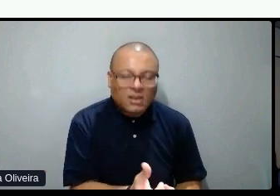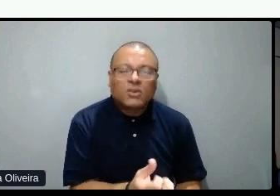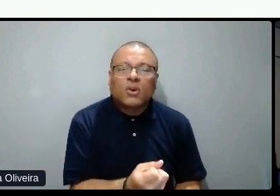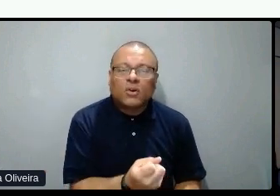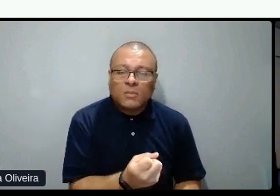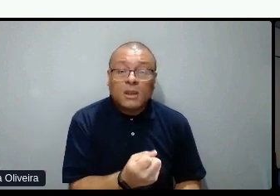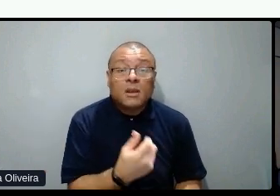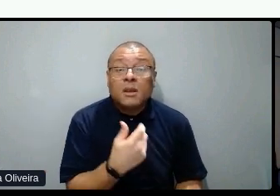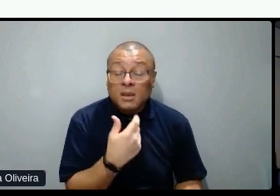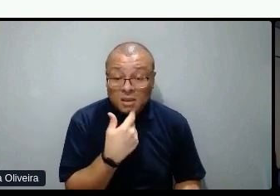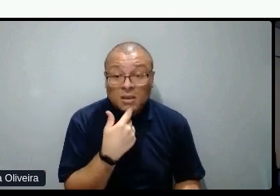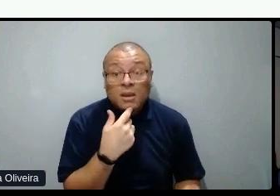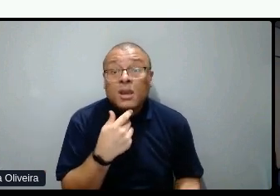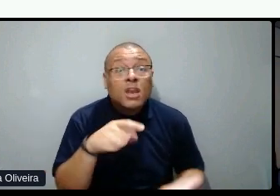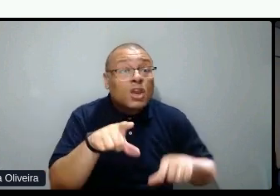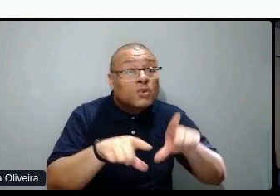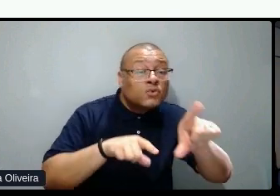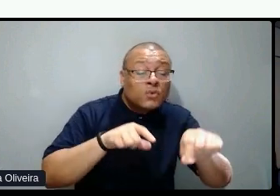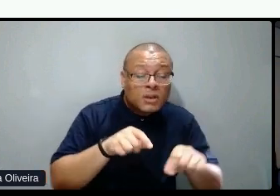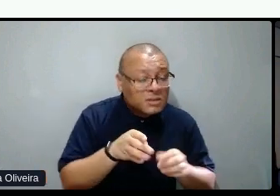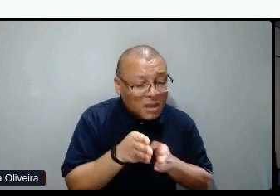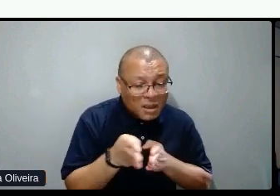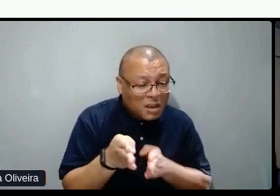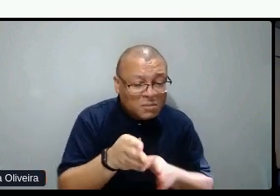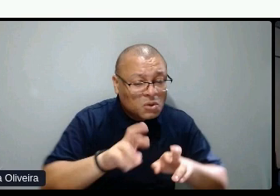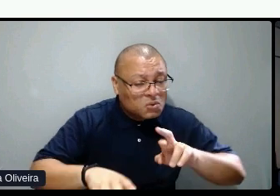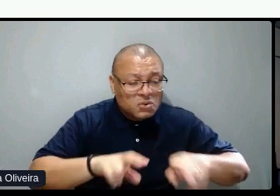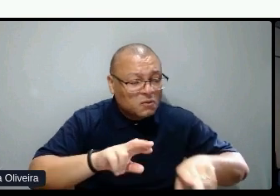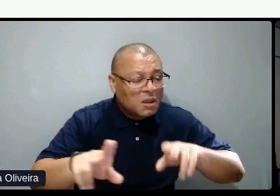other in different ways.